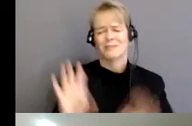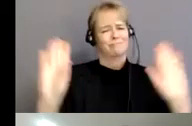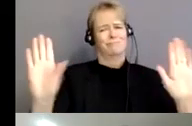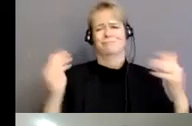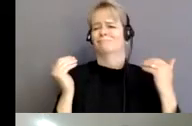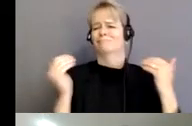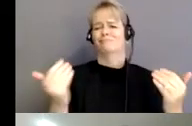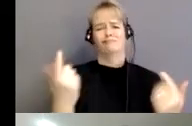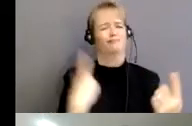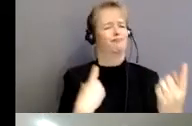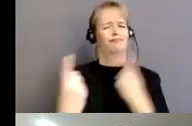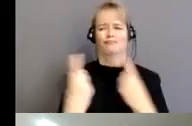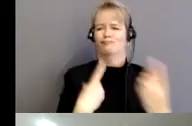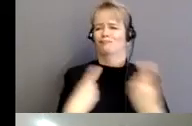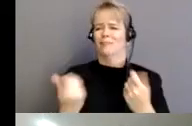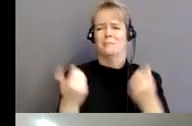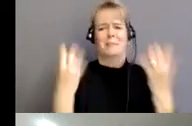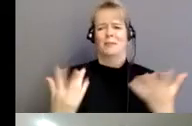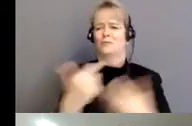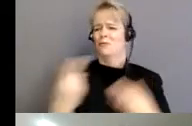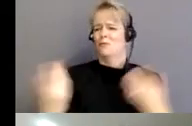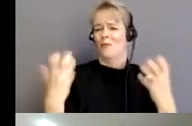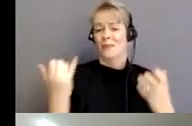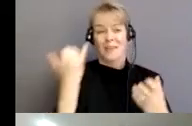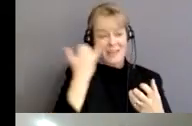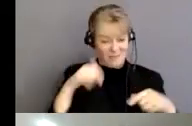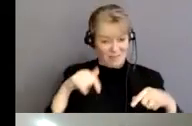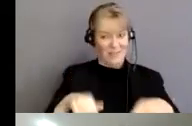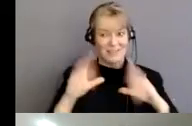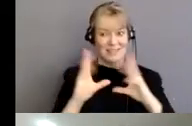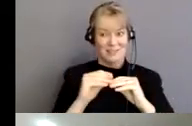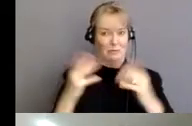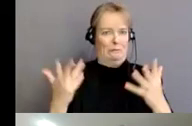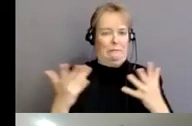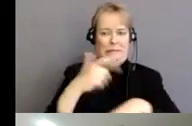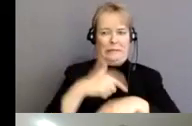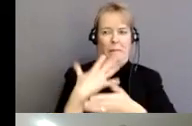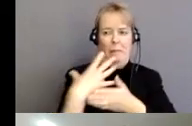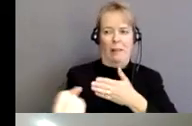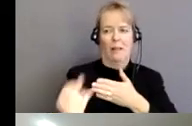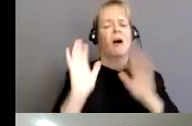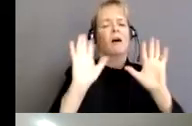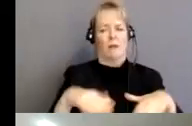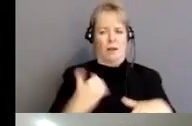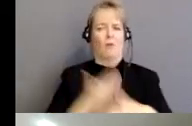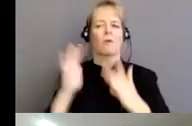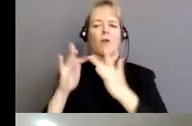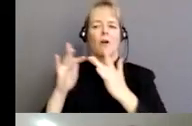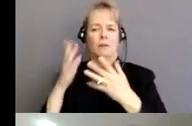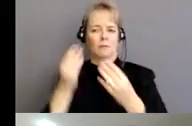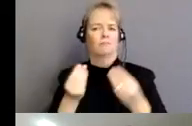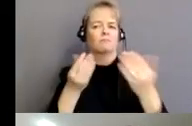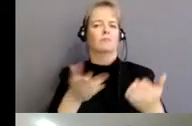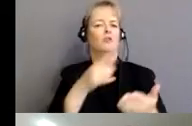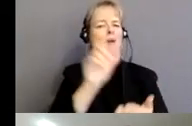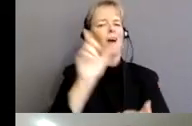want. And if we're not able to get to it during the session, our contact information will be provided, so you can reach out to us after. So